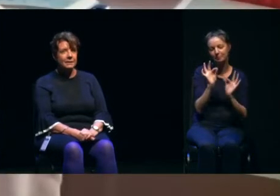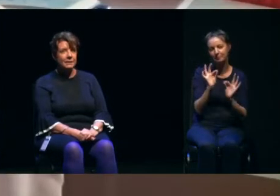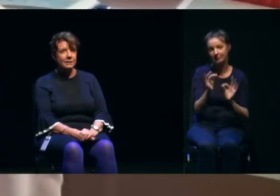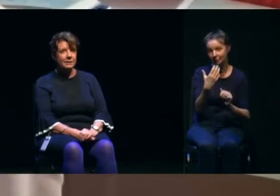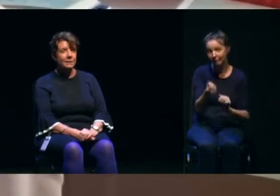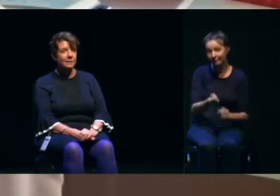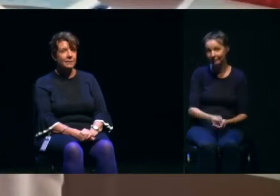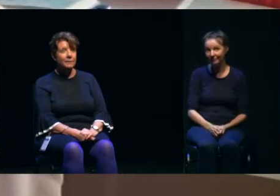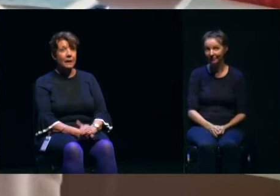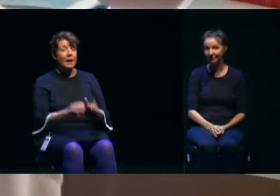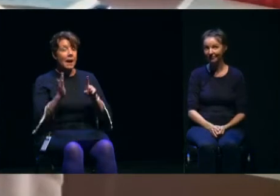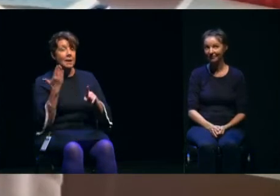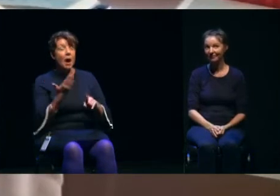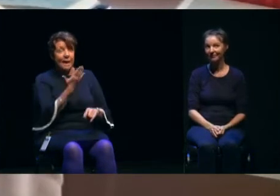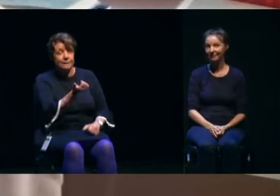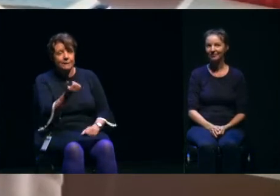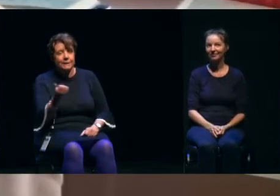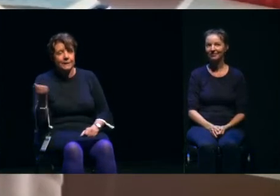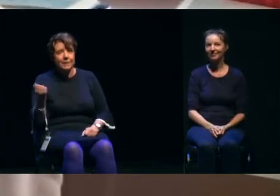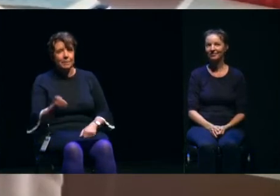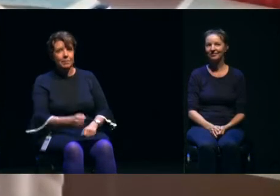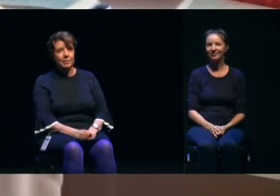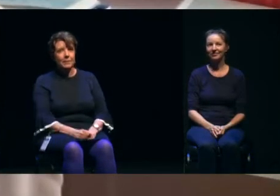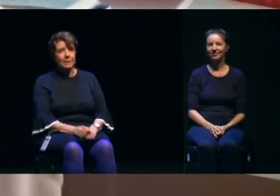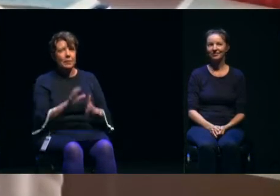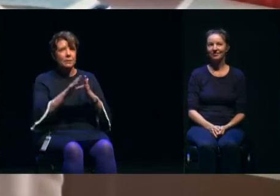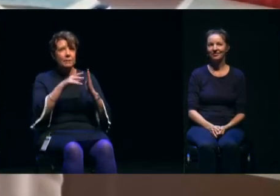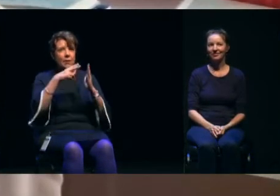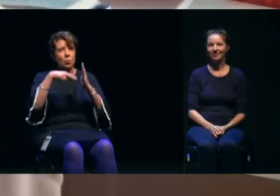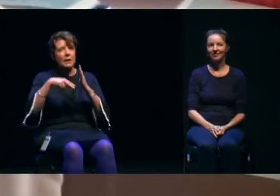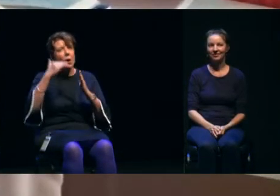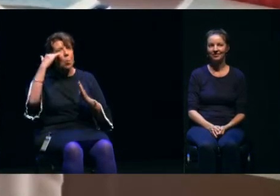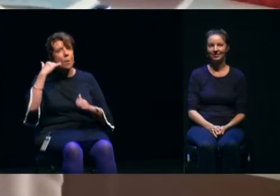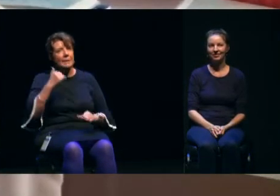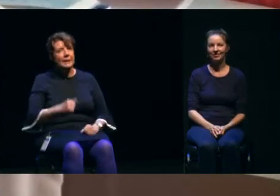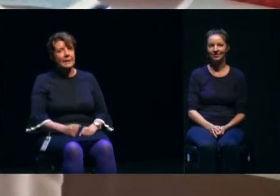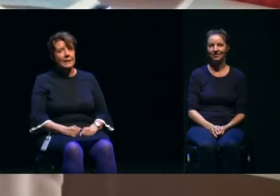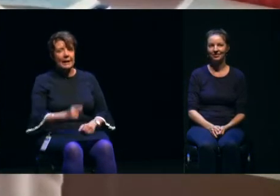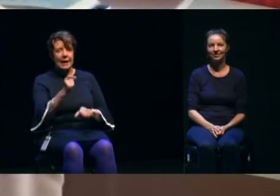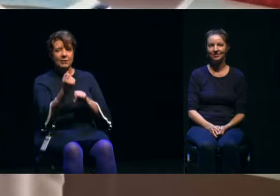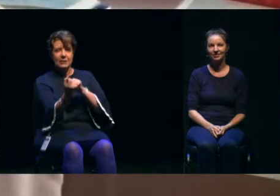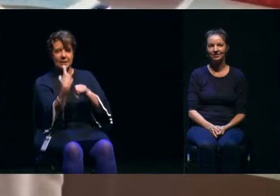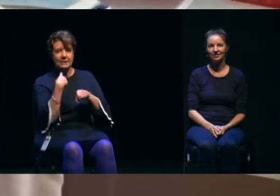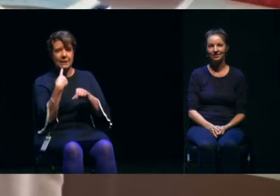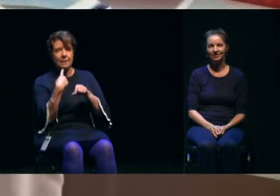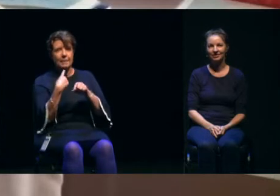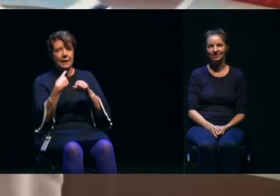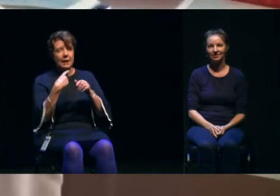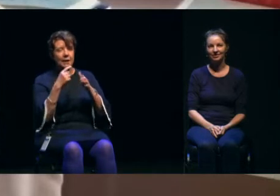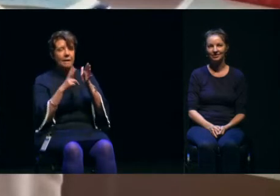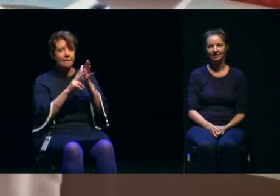I do have a voodoo collection because I had a reader, a woman, who sent me voodoo